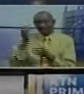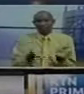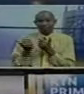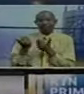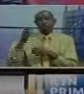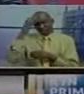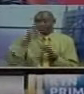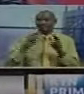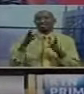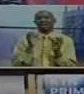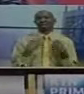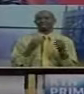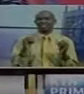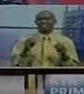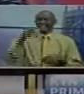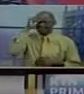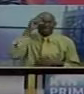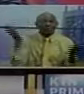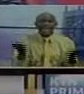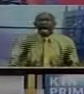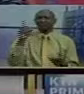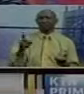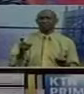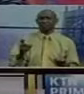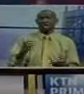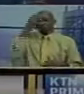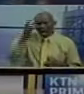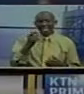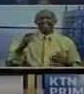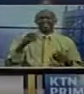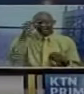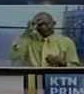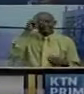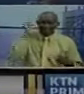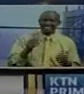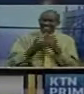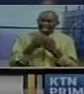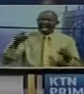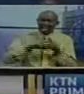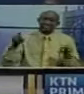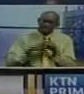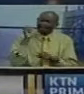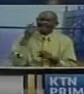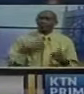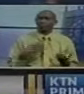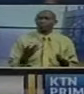ukosefu wa amani. Serikali iko wapi? Mbona serikali isituangalie kama wa Kenya?